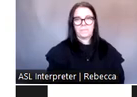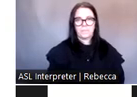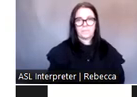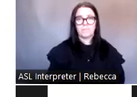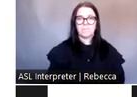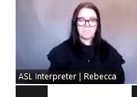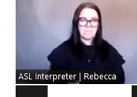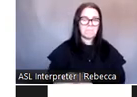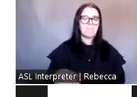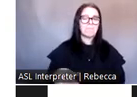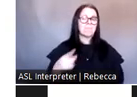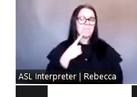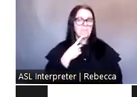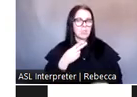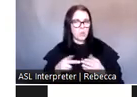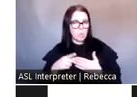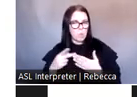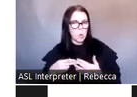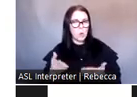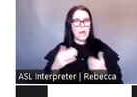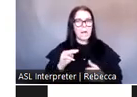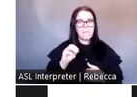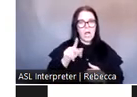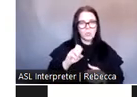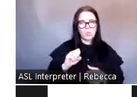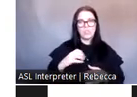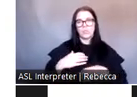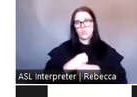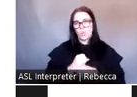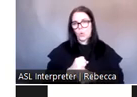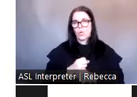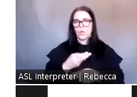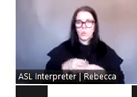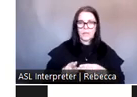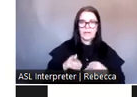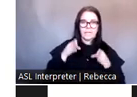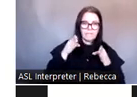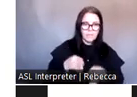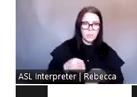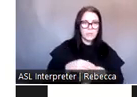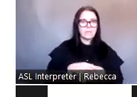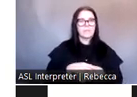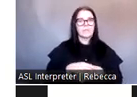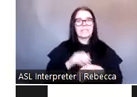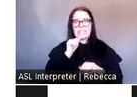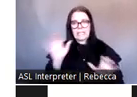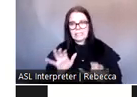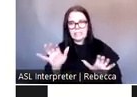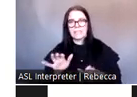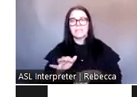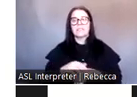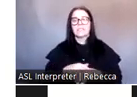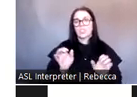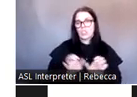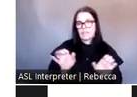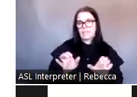Short program, module, condense, short, quick, focused, timely, no frills, certification, short recognized course, short-term